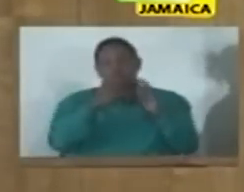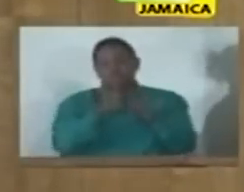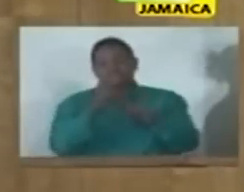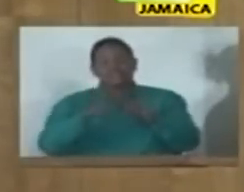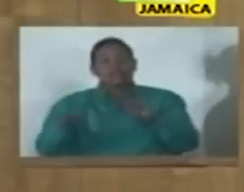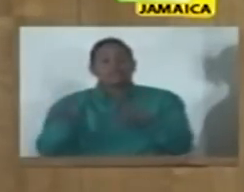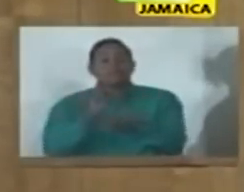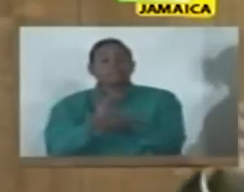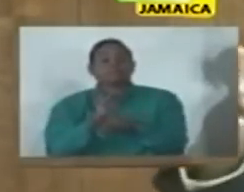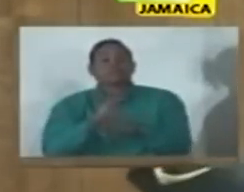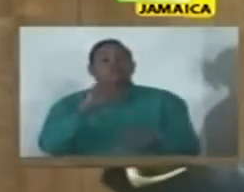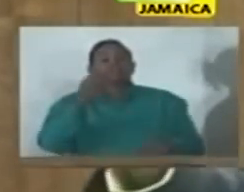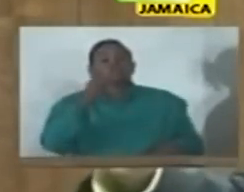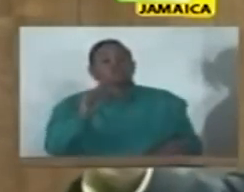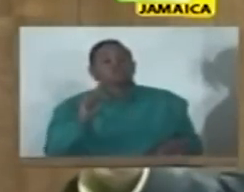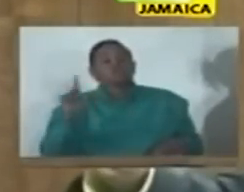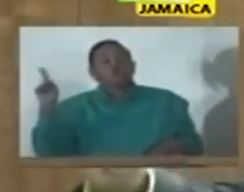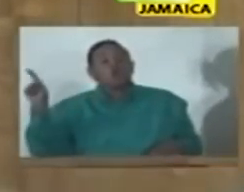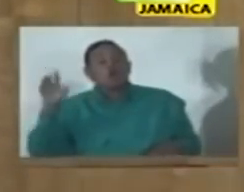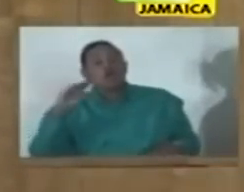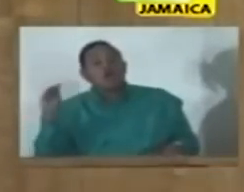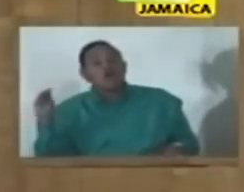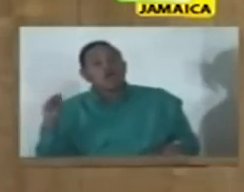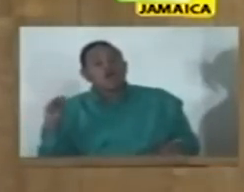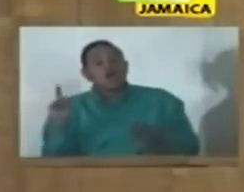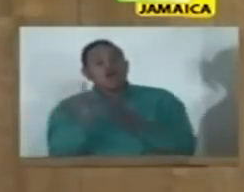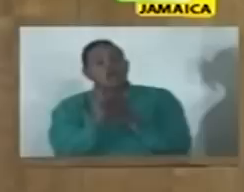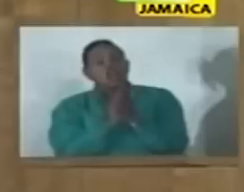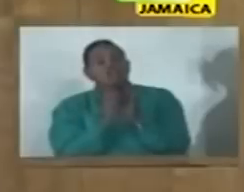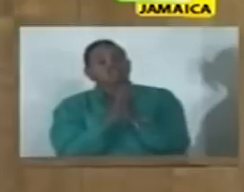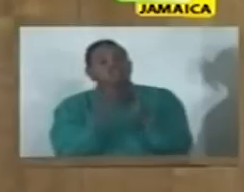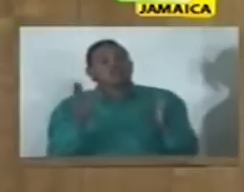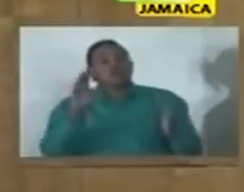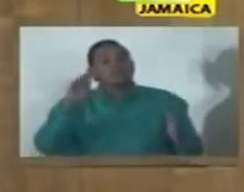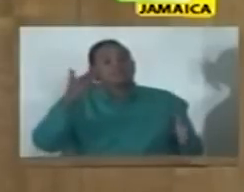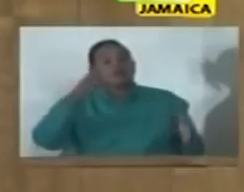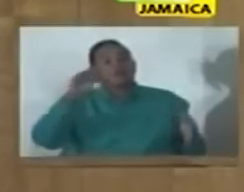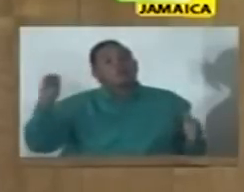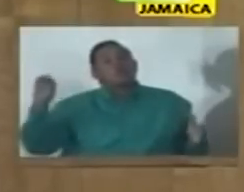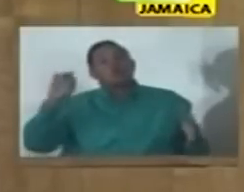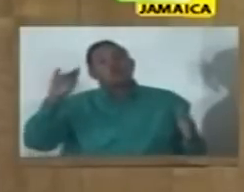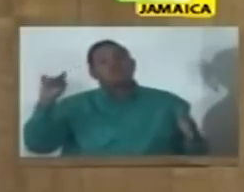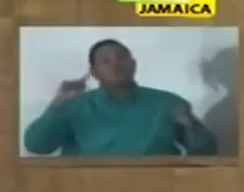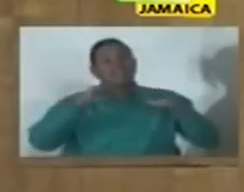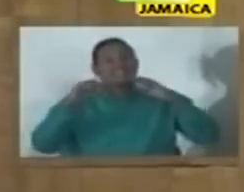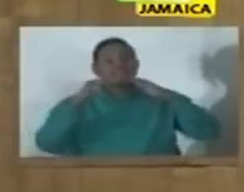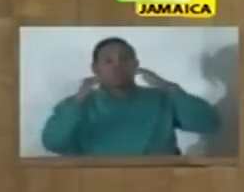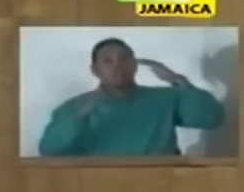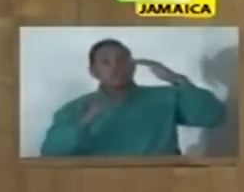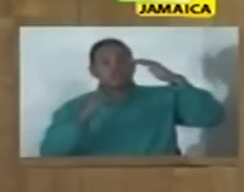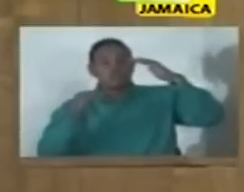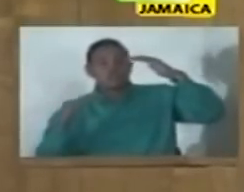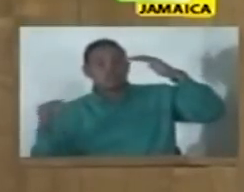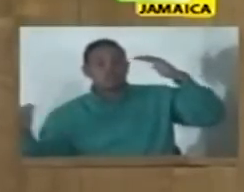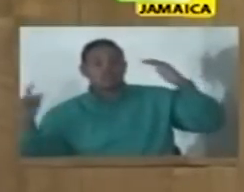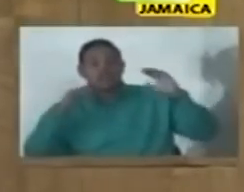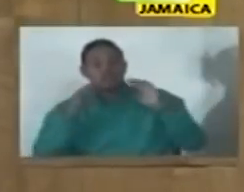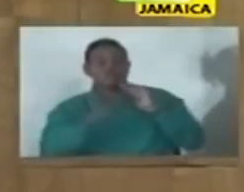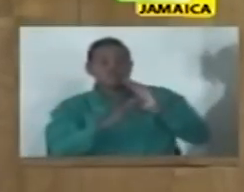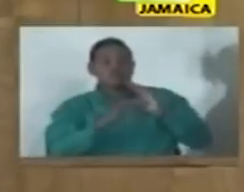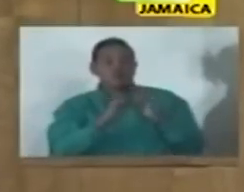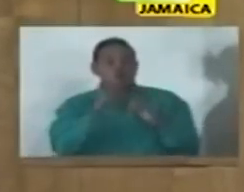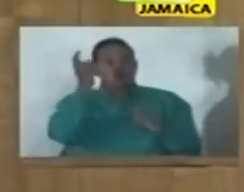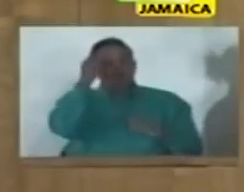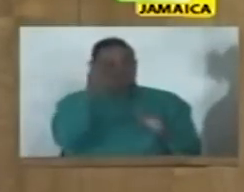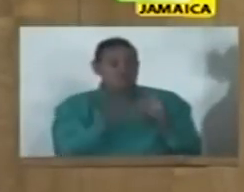Chuck and Attorney General Malawu Ford are on different lines, and that represents how the government